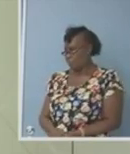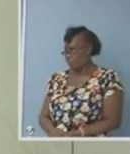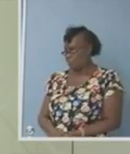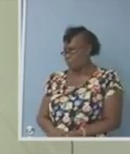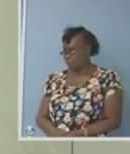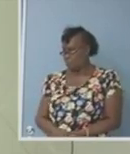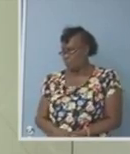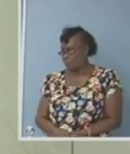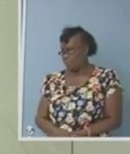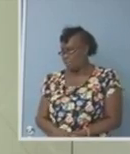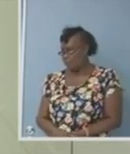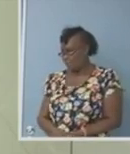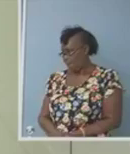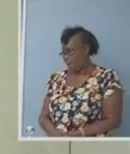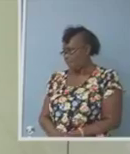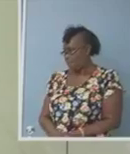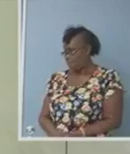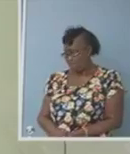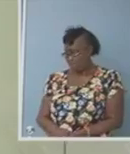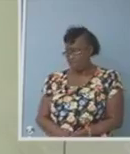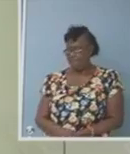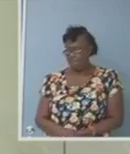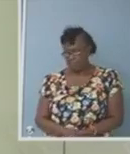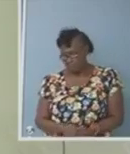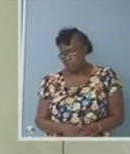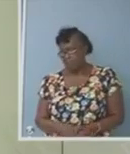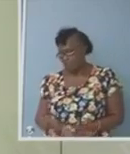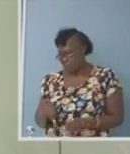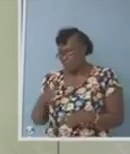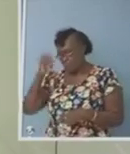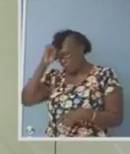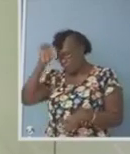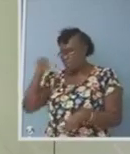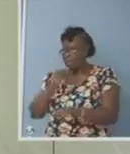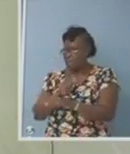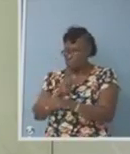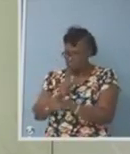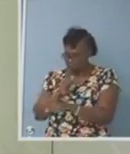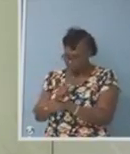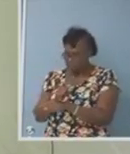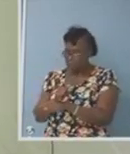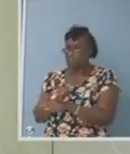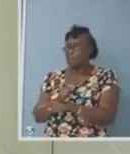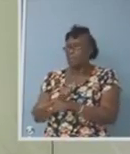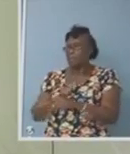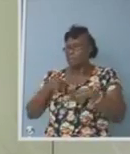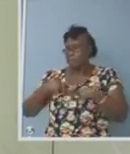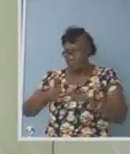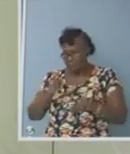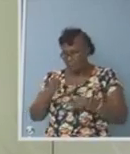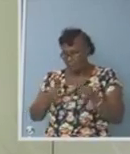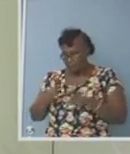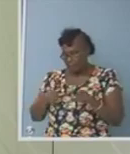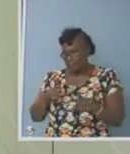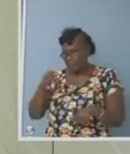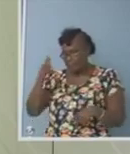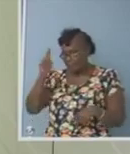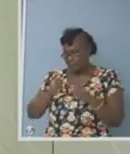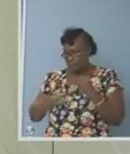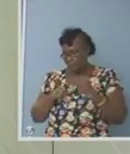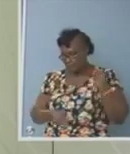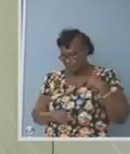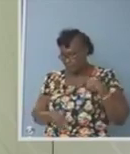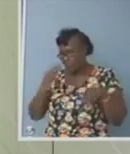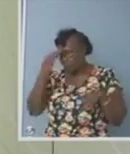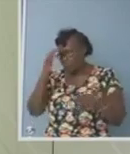community, getting their feedback and soliciting their views to inform government policy. Additionally, on the Education Committee